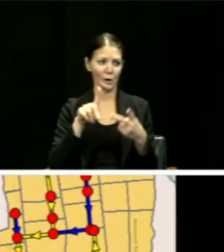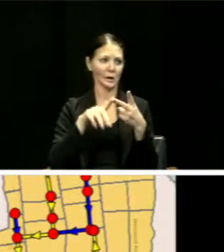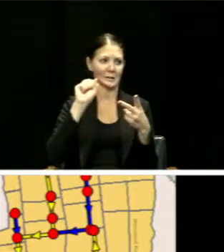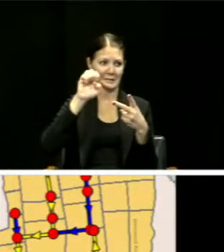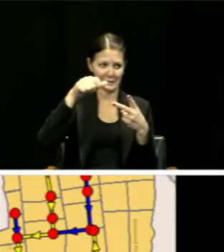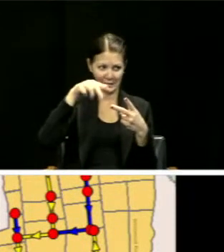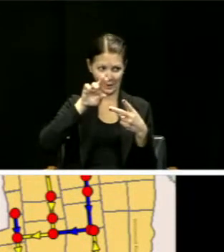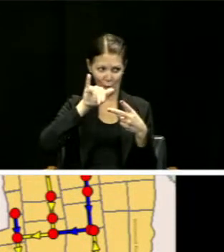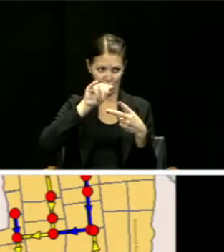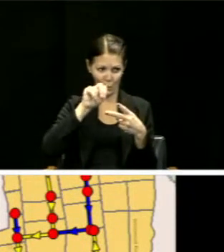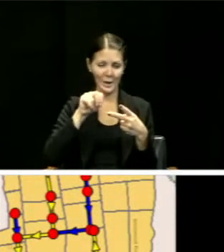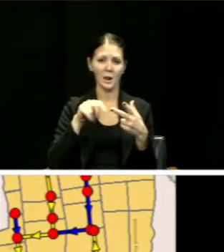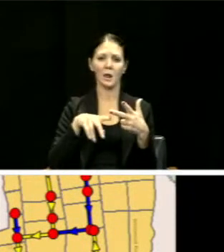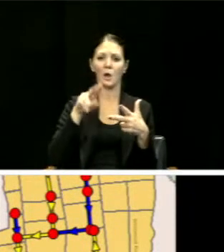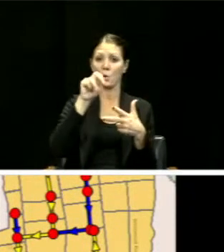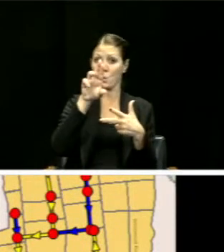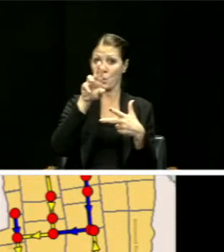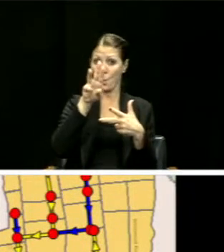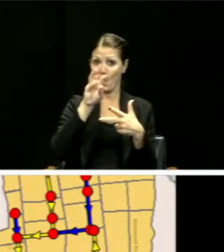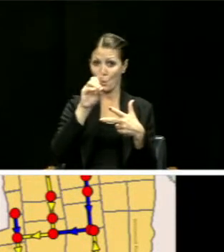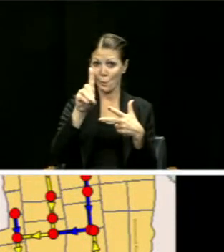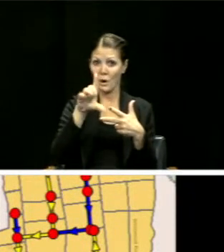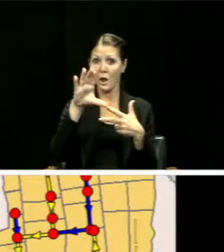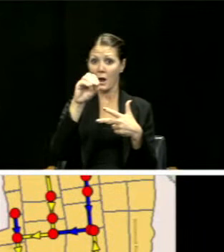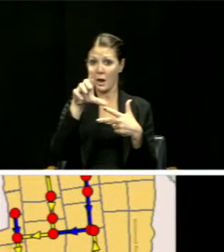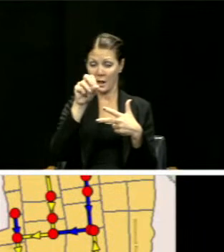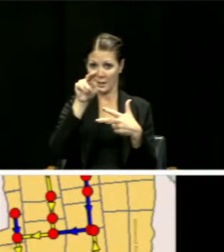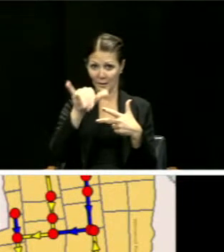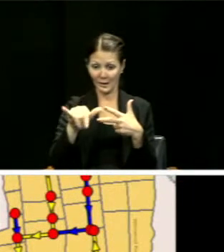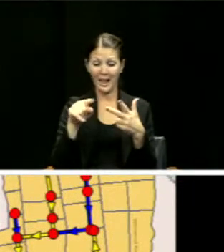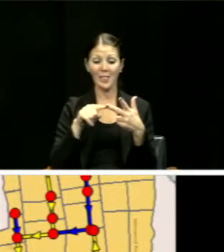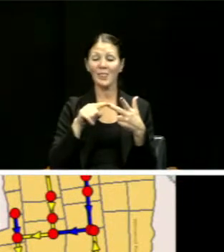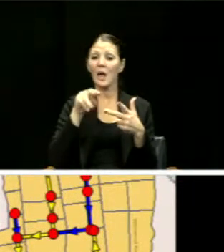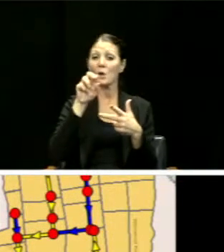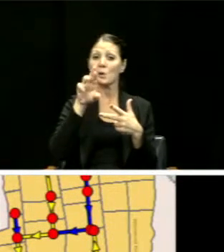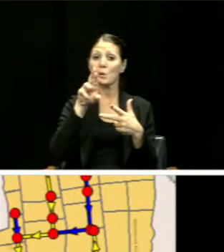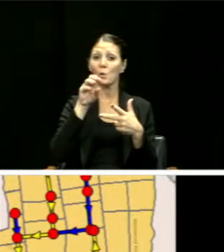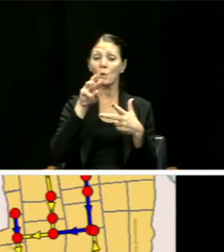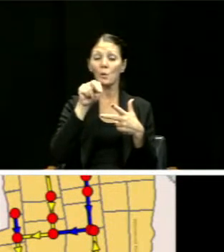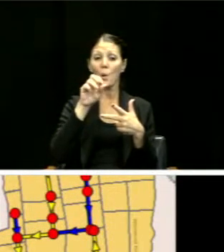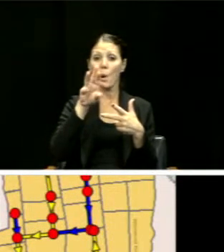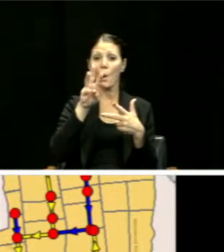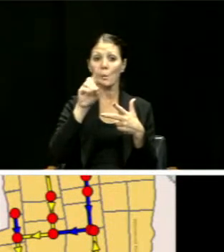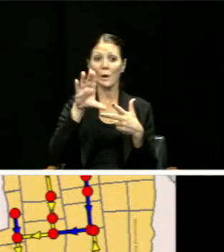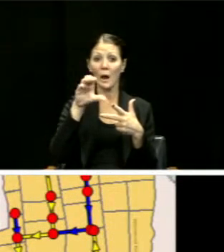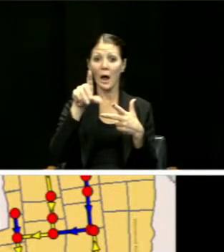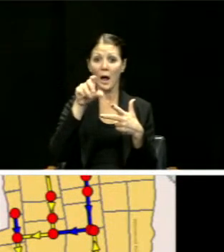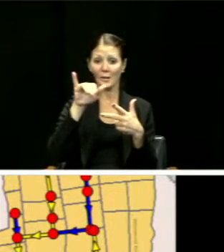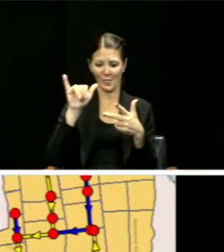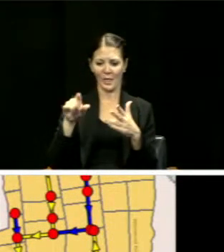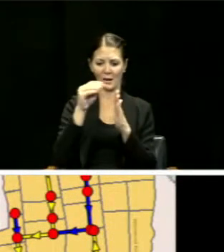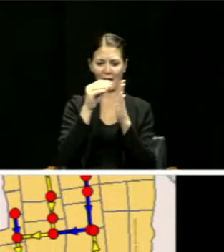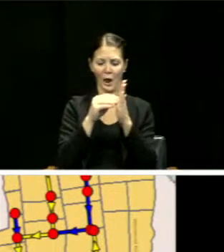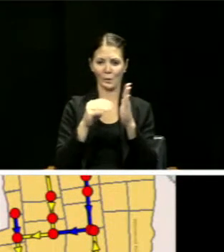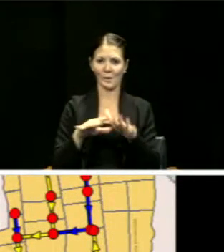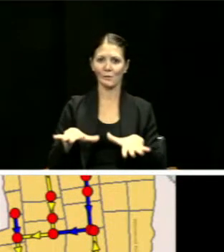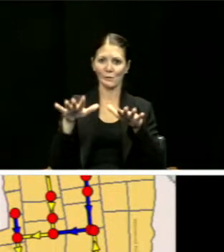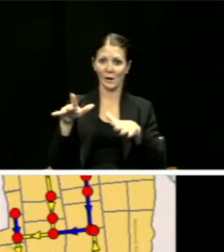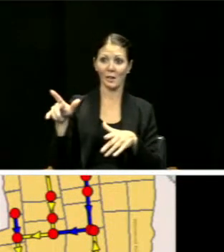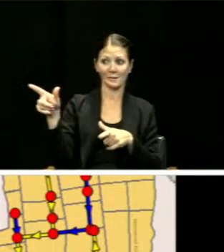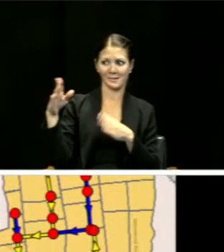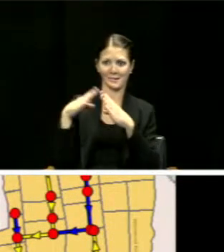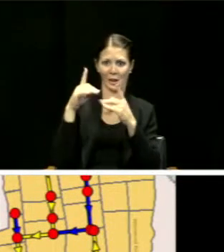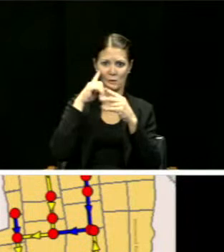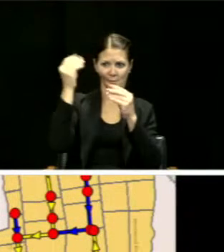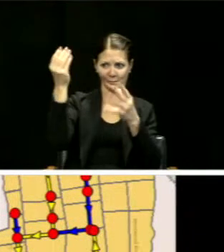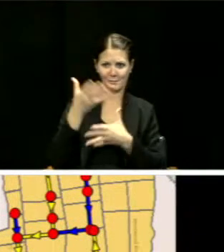Colony roads, and the Norwood and Colony actually coincide with the documented flooding that we received from the town in